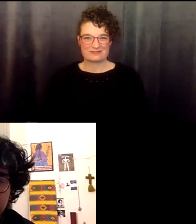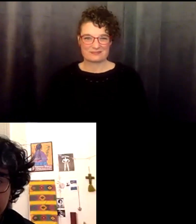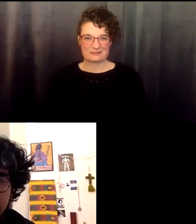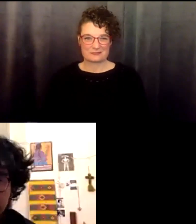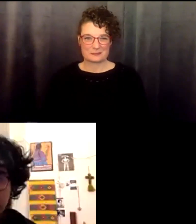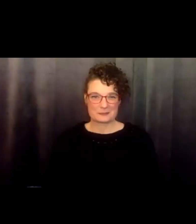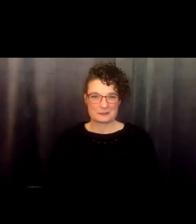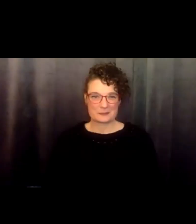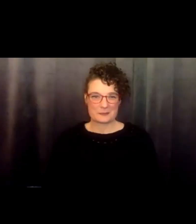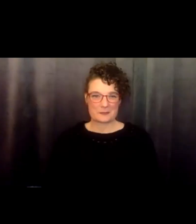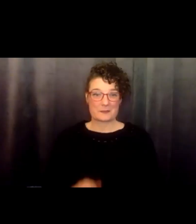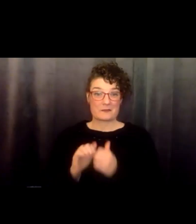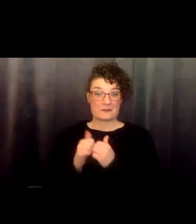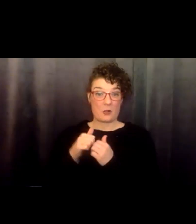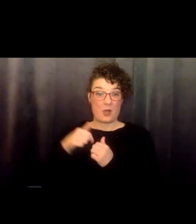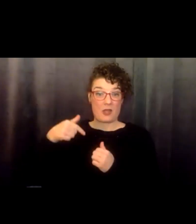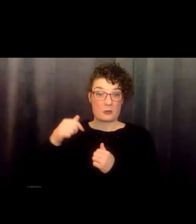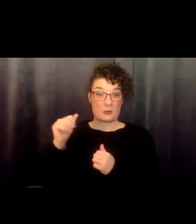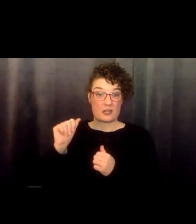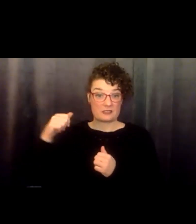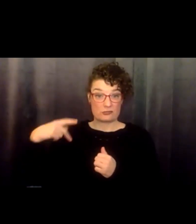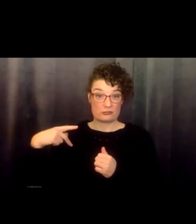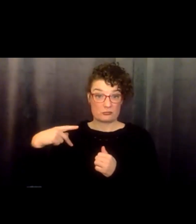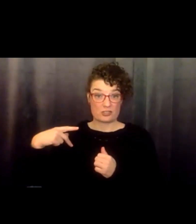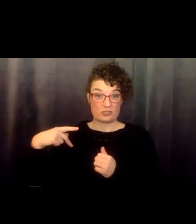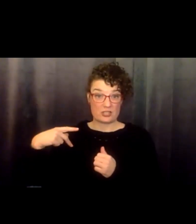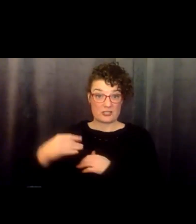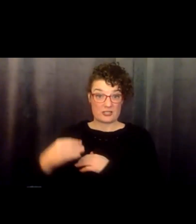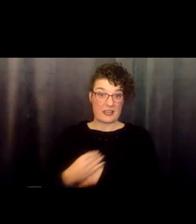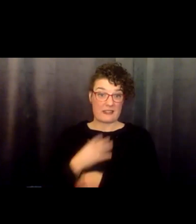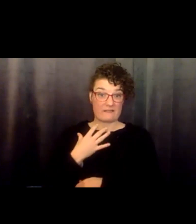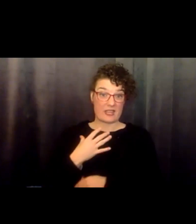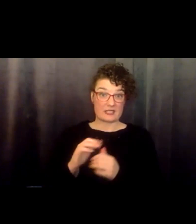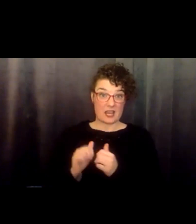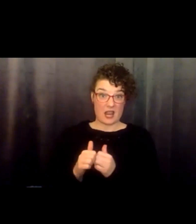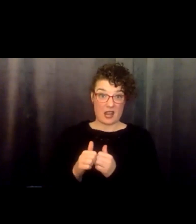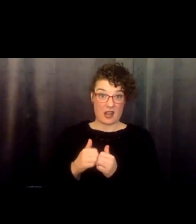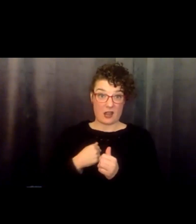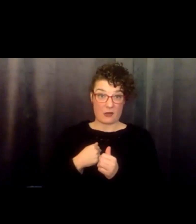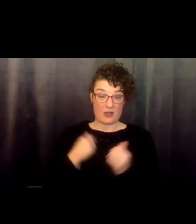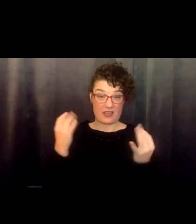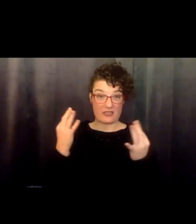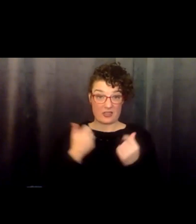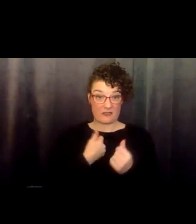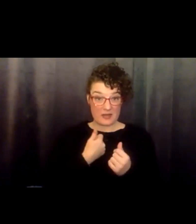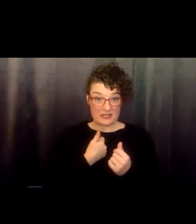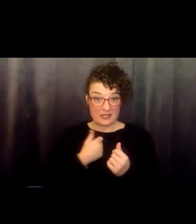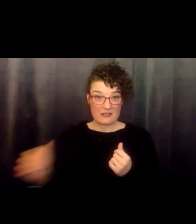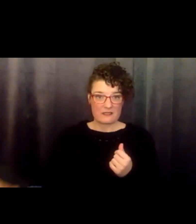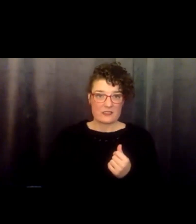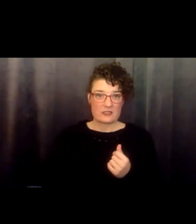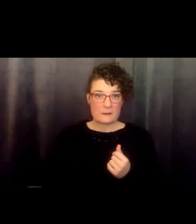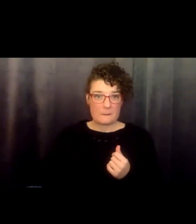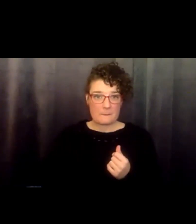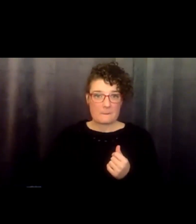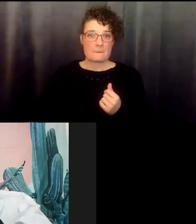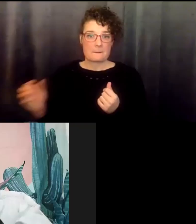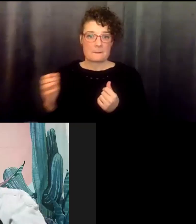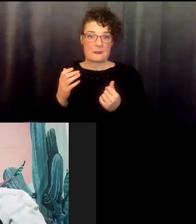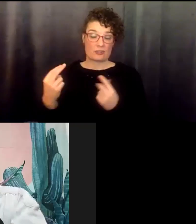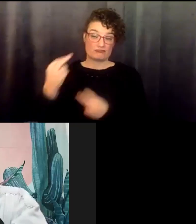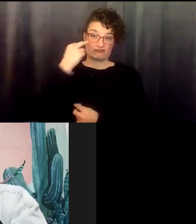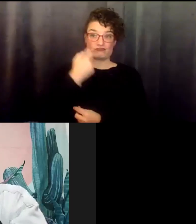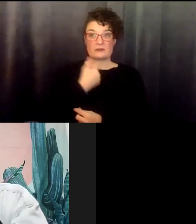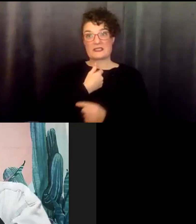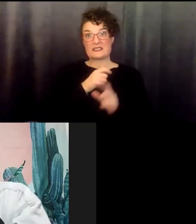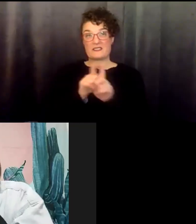How the Queer Ancestors Project has affected how I think of myself, may or may not think of myself as a